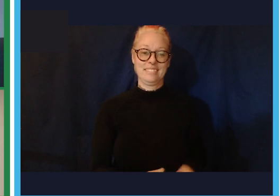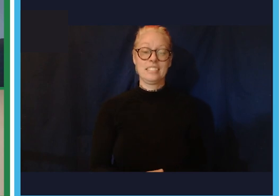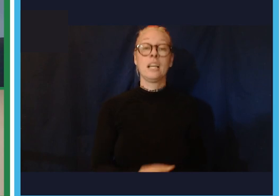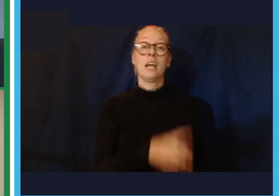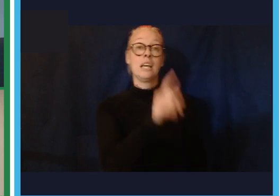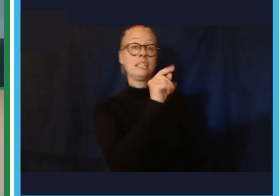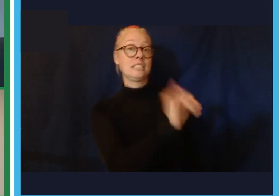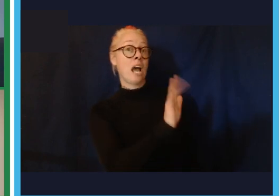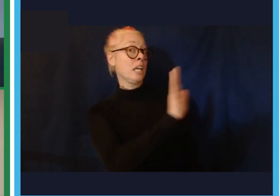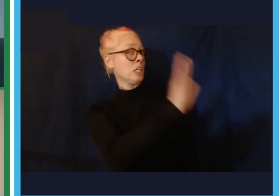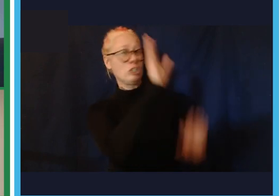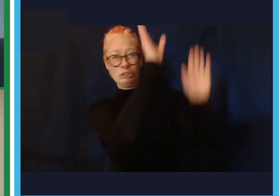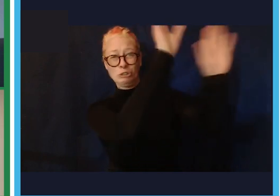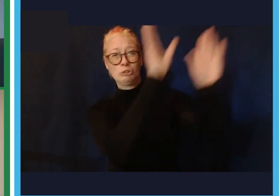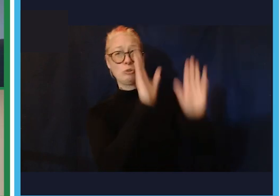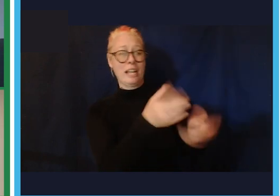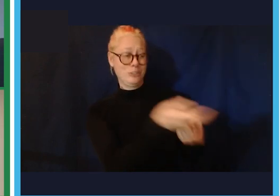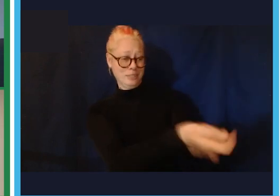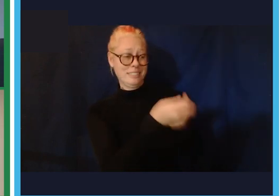in. Yeah.